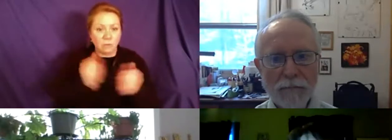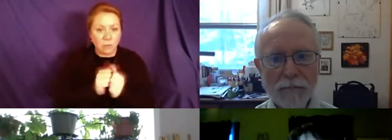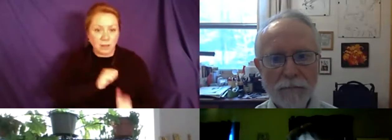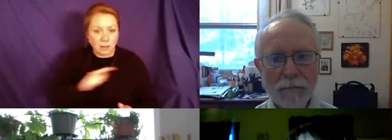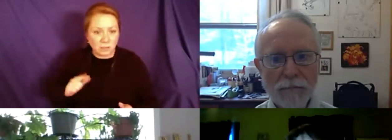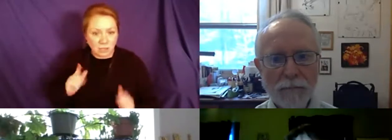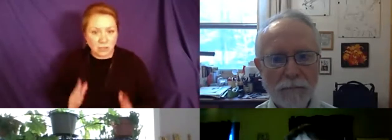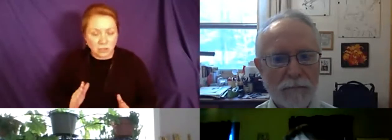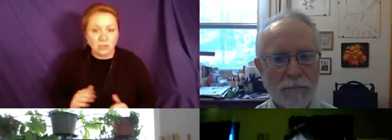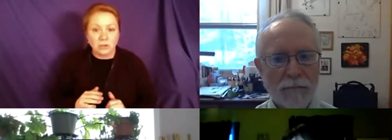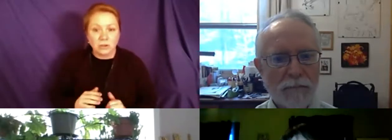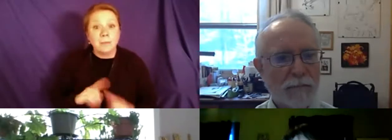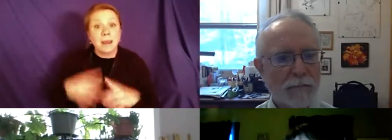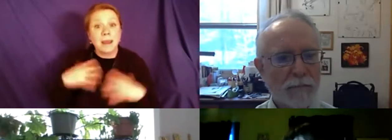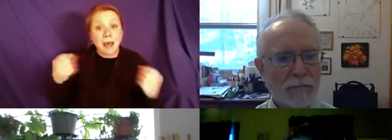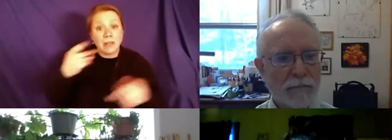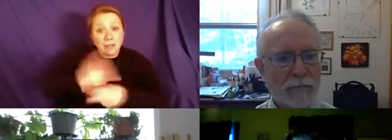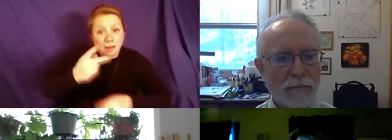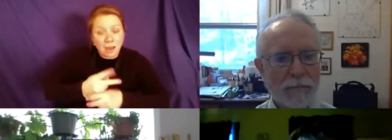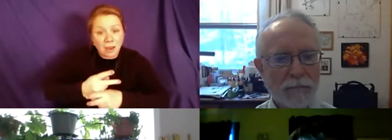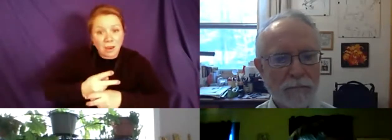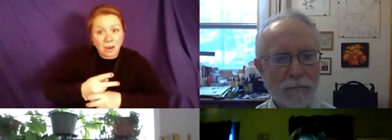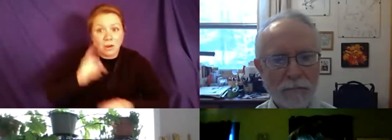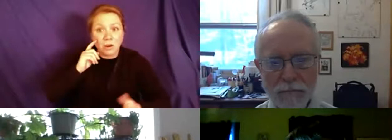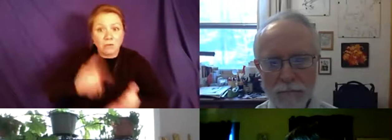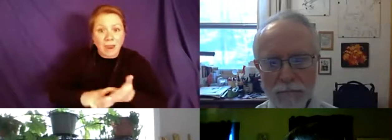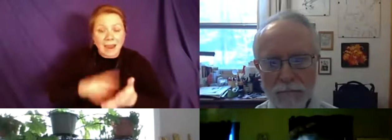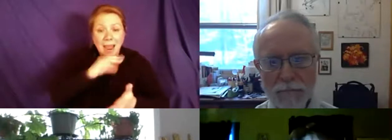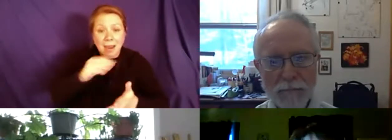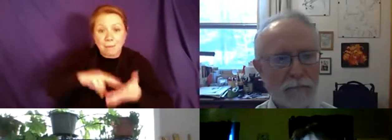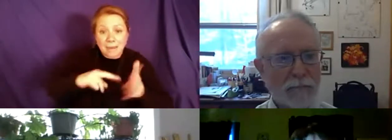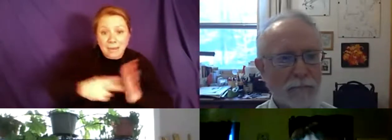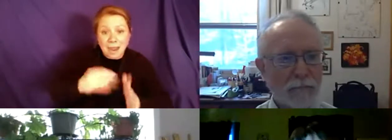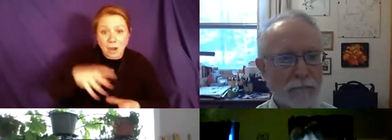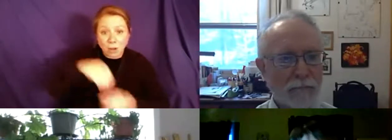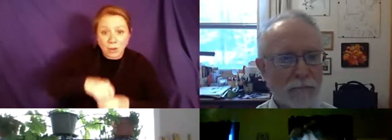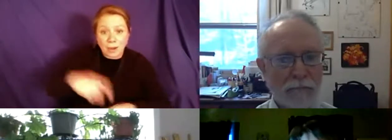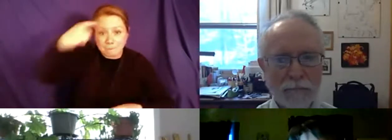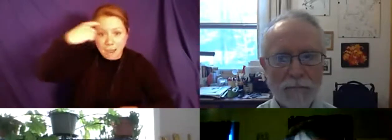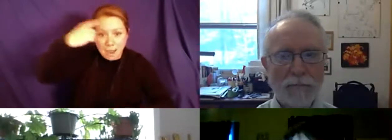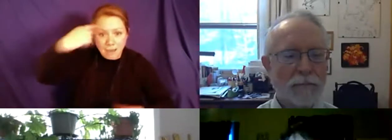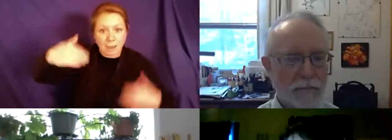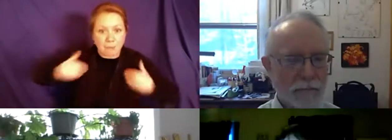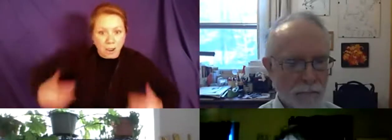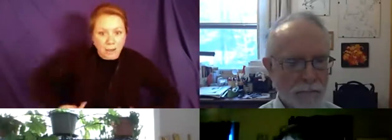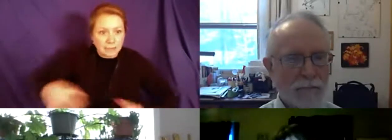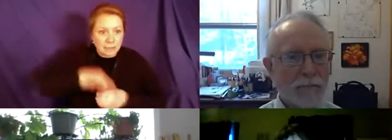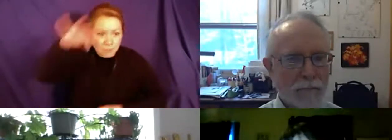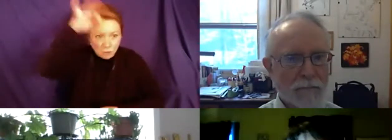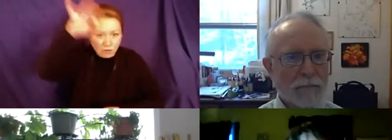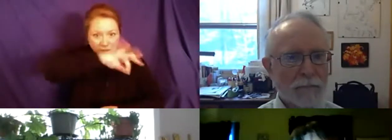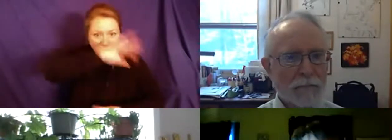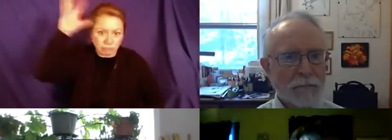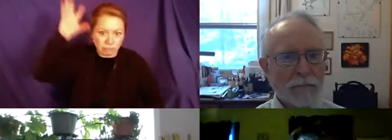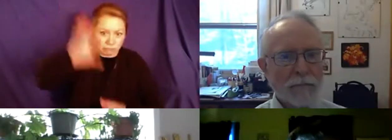But healthcare recognized as meaning and including mind, body, spirit, all of what